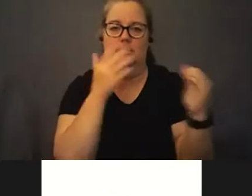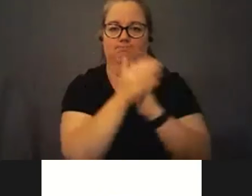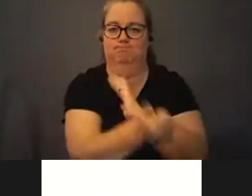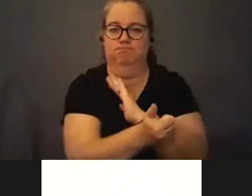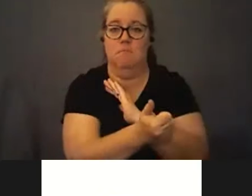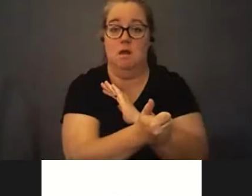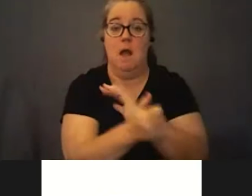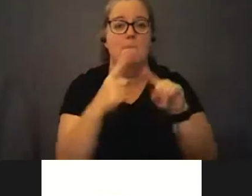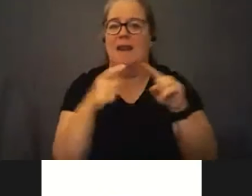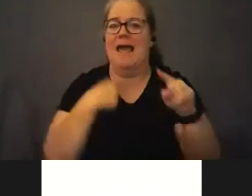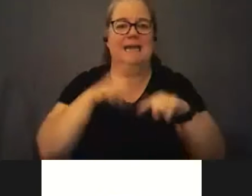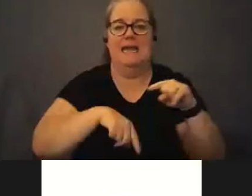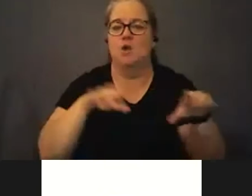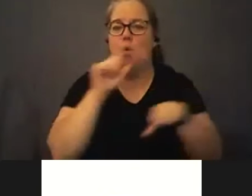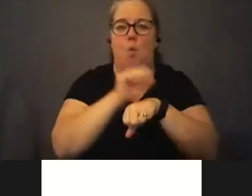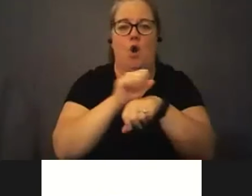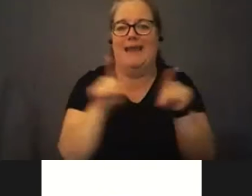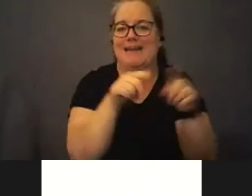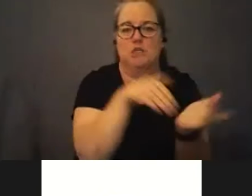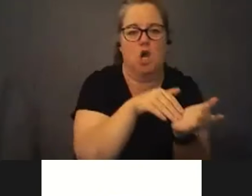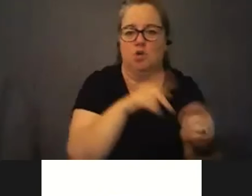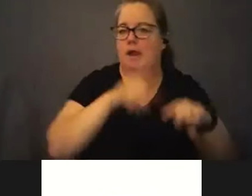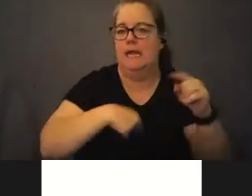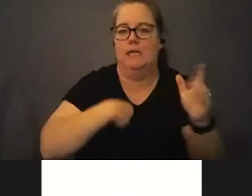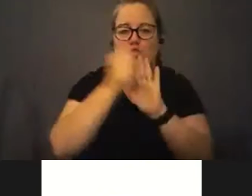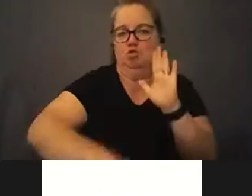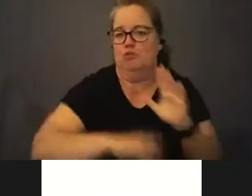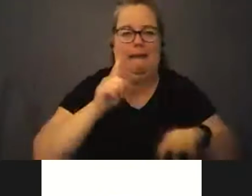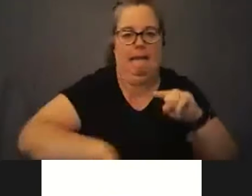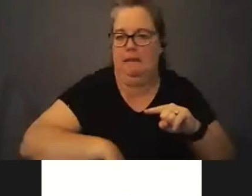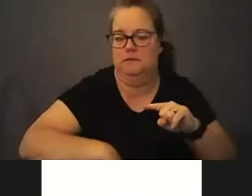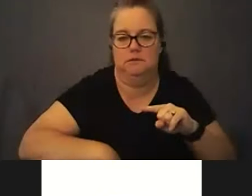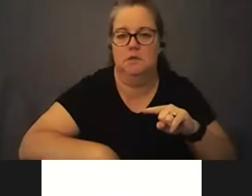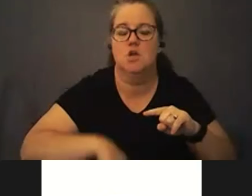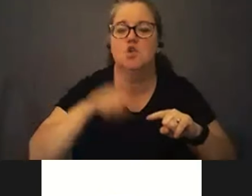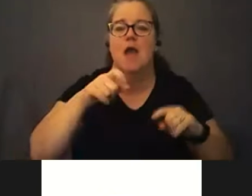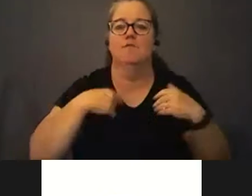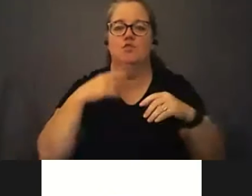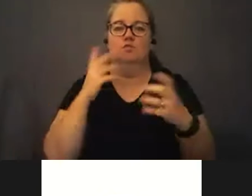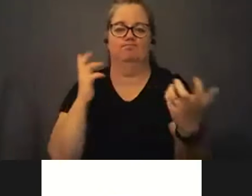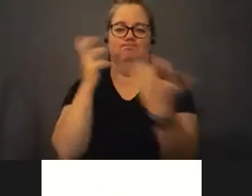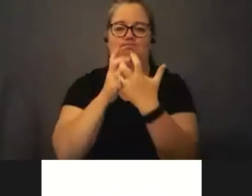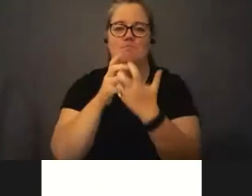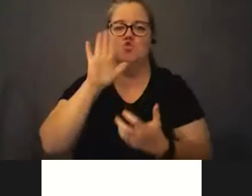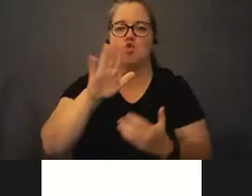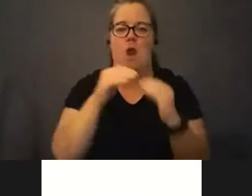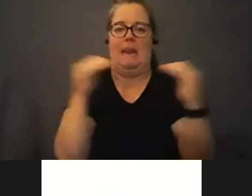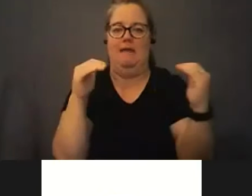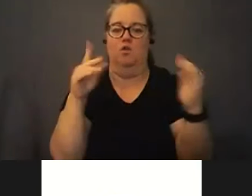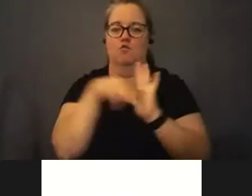doctor. You know, I can't do surgery or whatever. So you just have to work to the level that you are